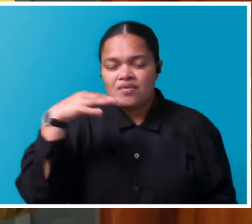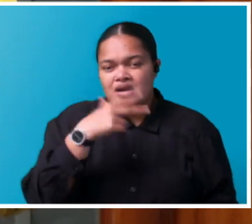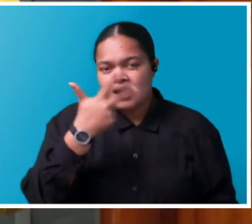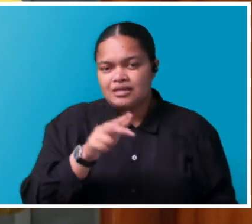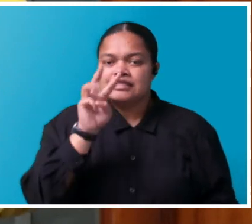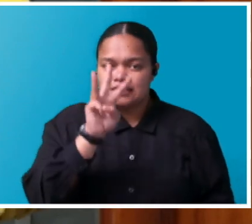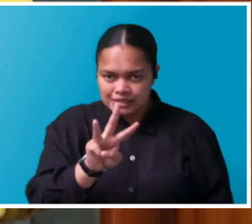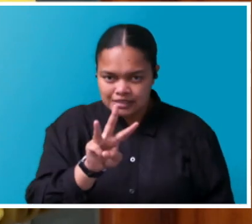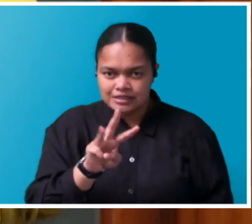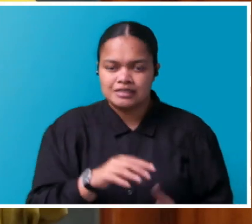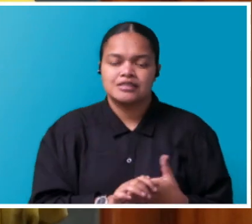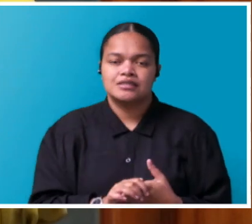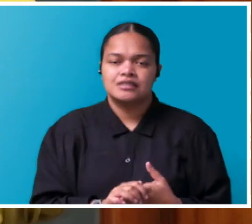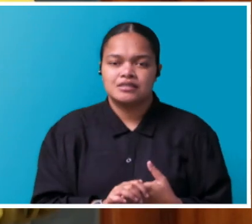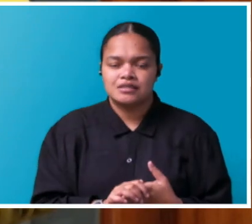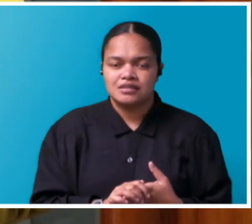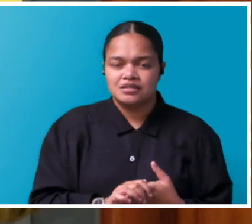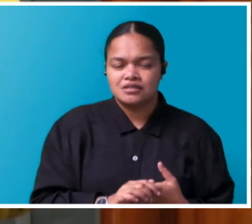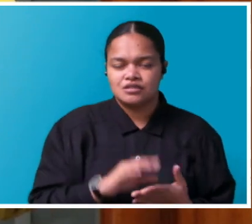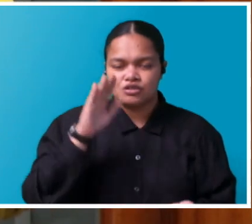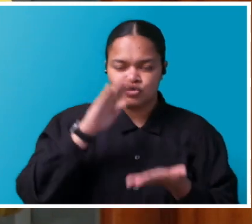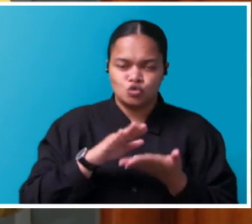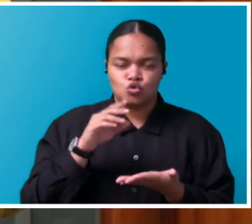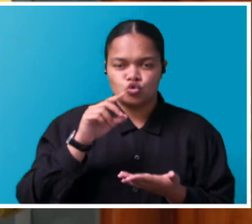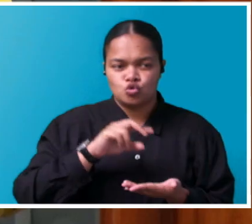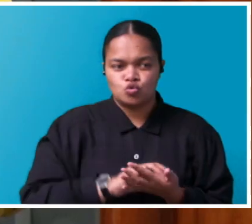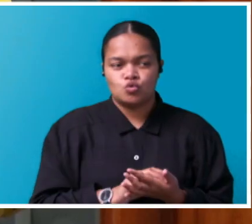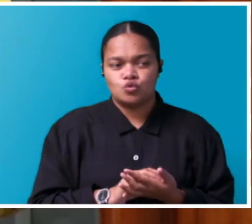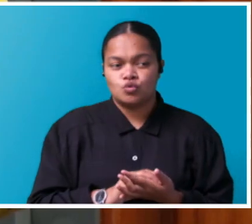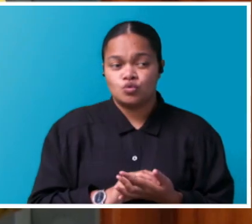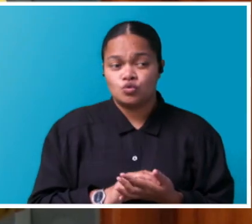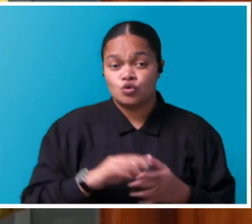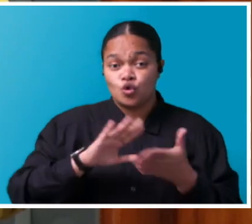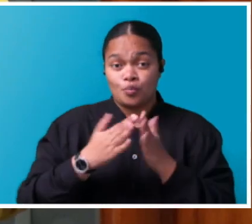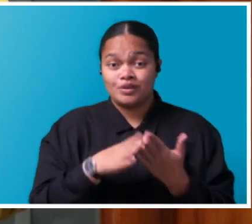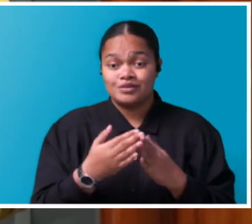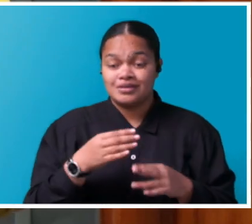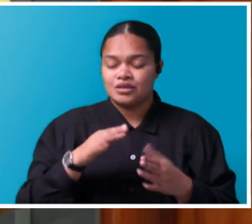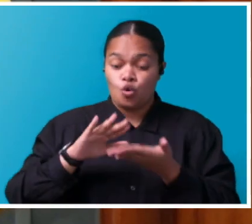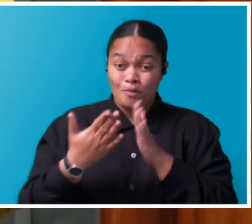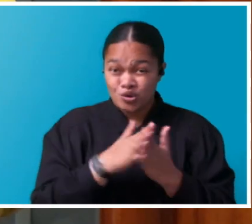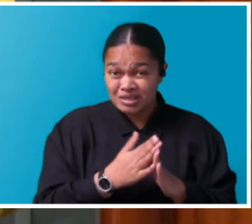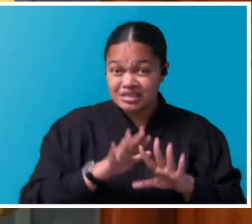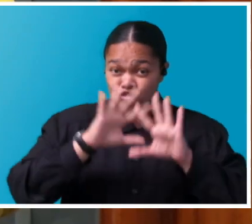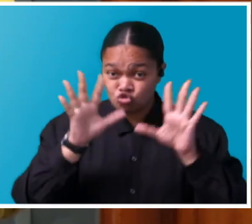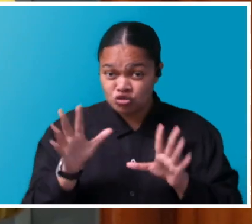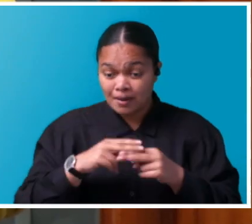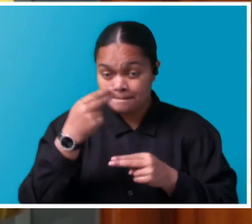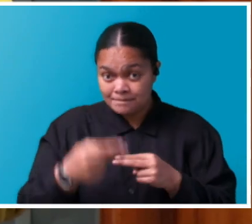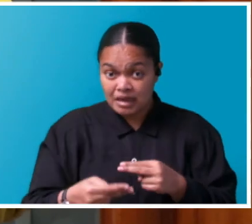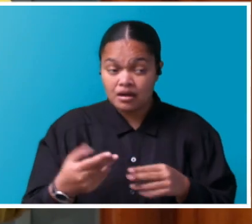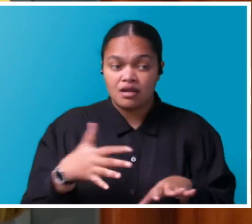115,583 emission reduction units. Two, community tree planting, which will cover